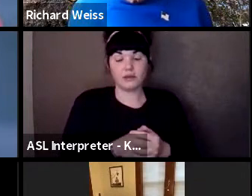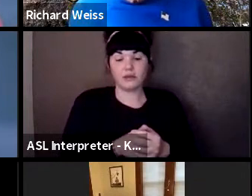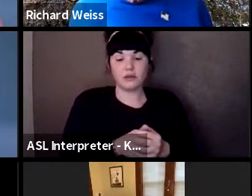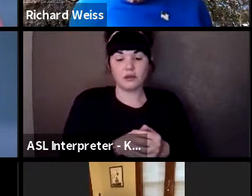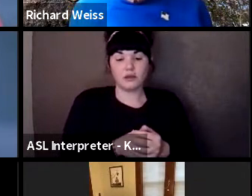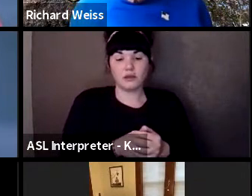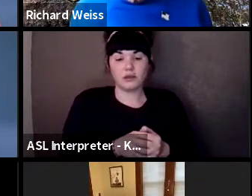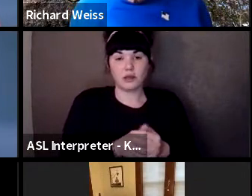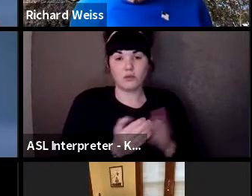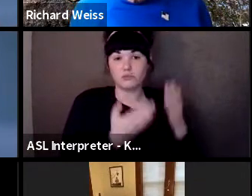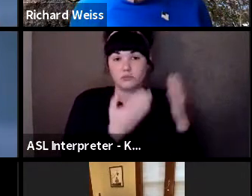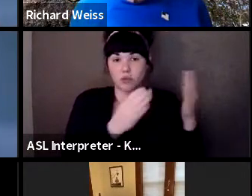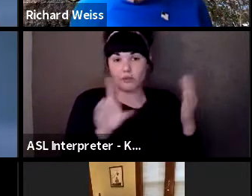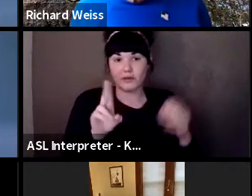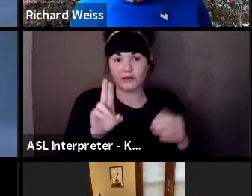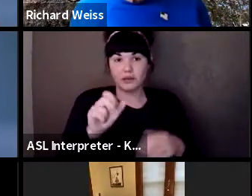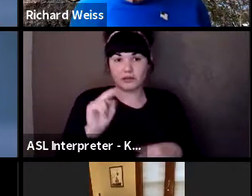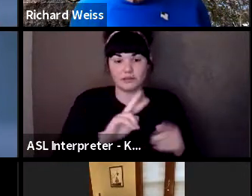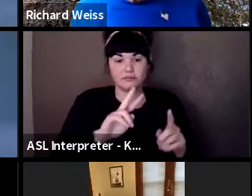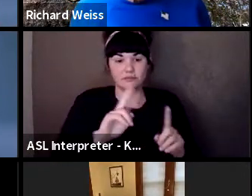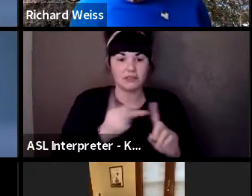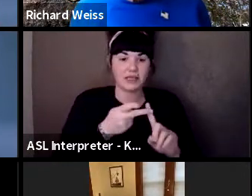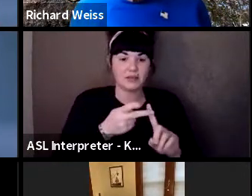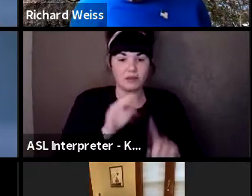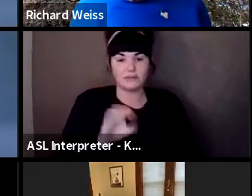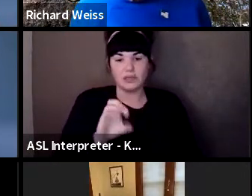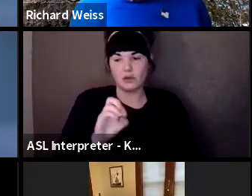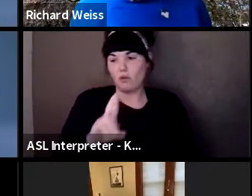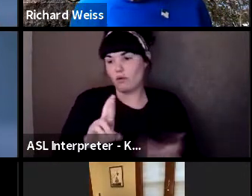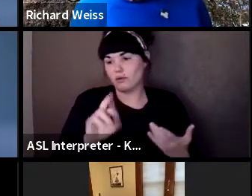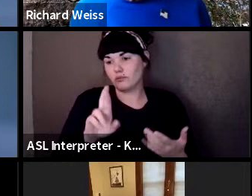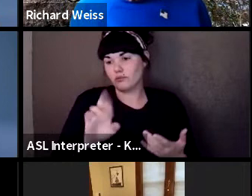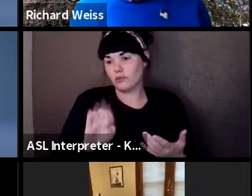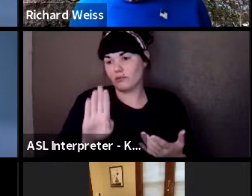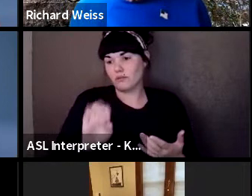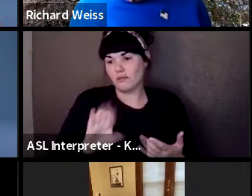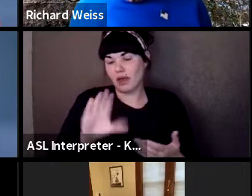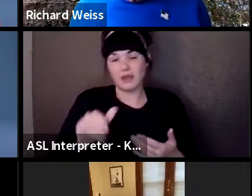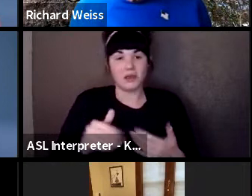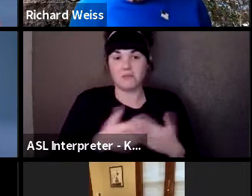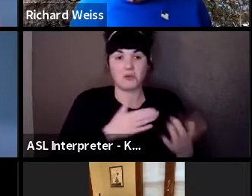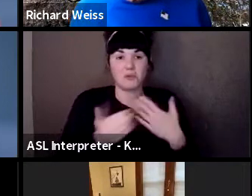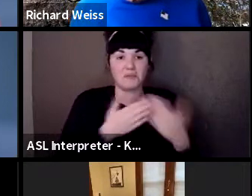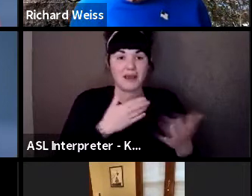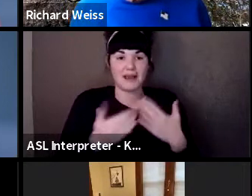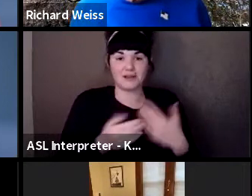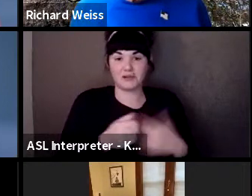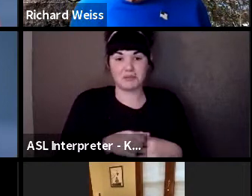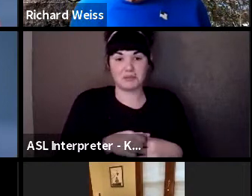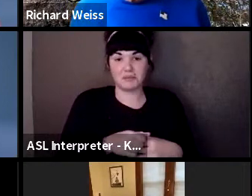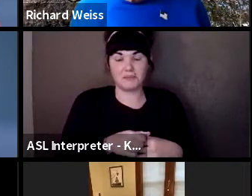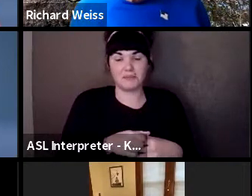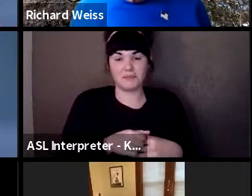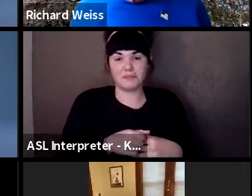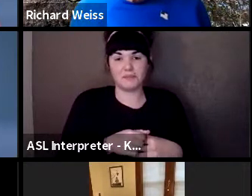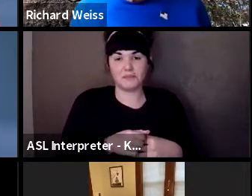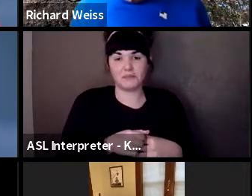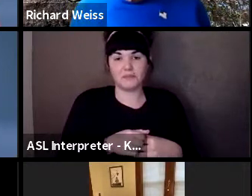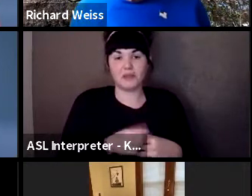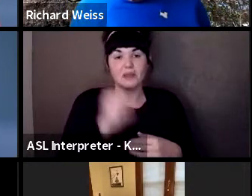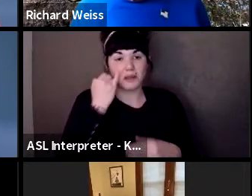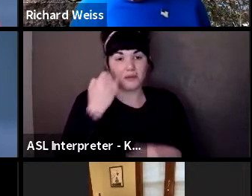MC or Rebecca, whichever. I'm not picky. If we are going to approve